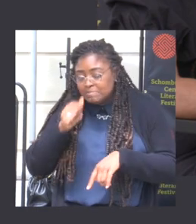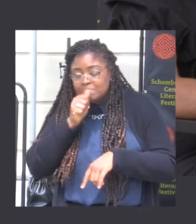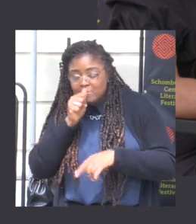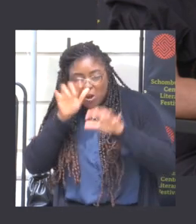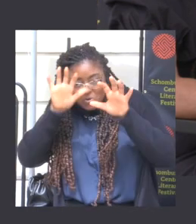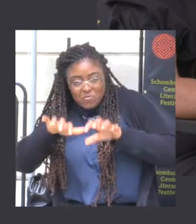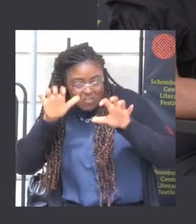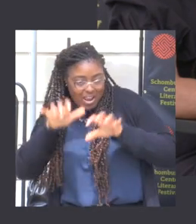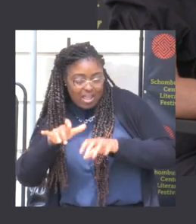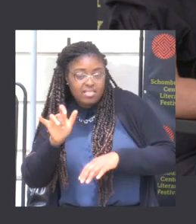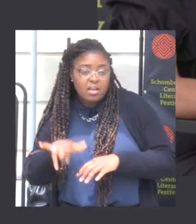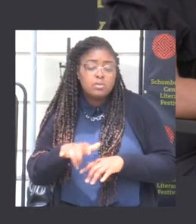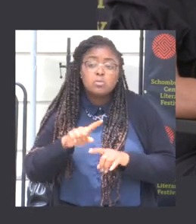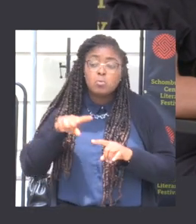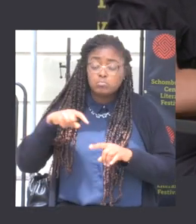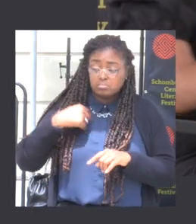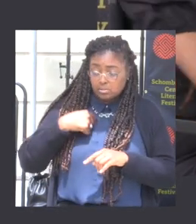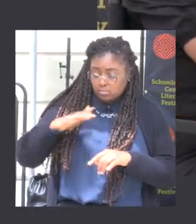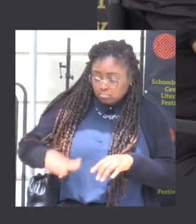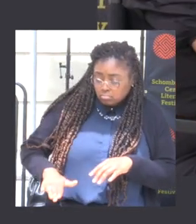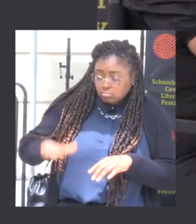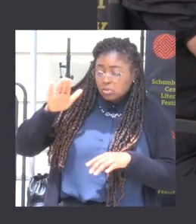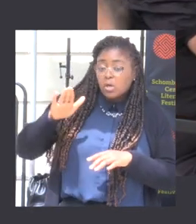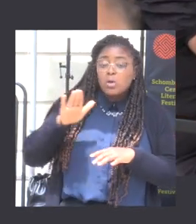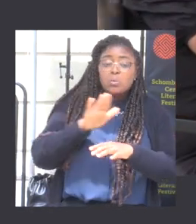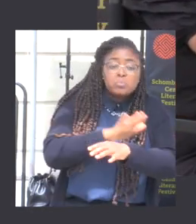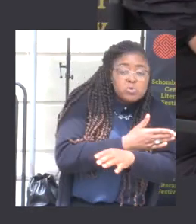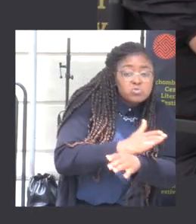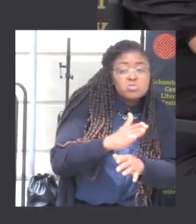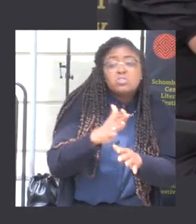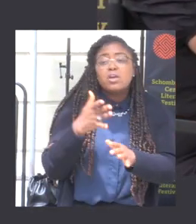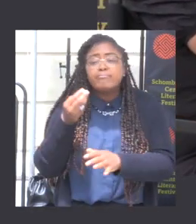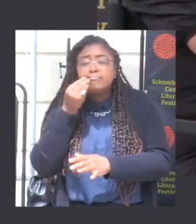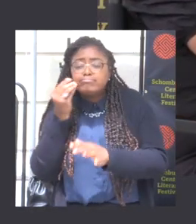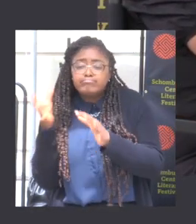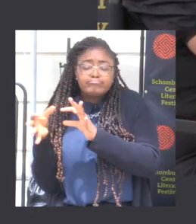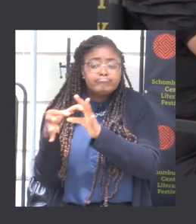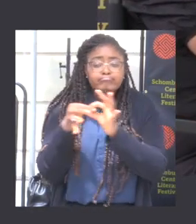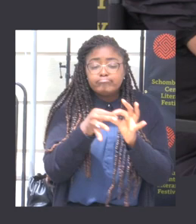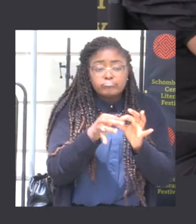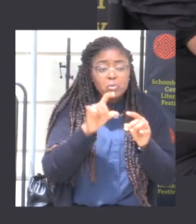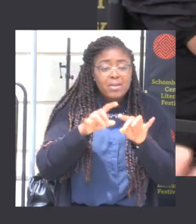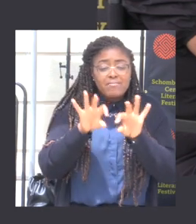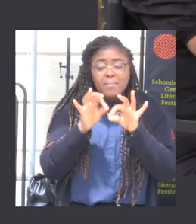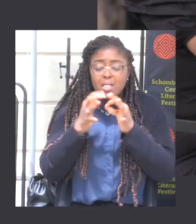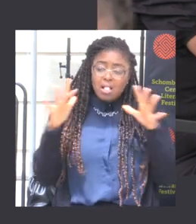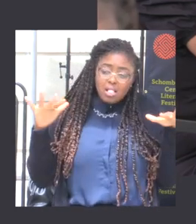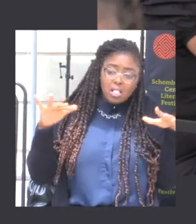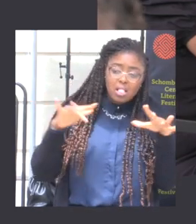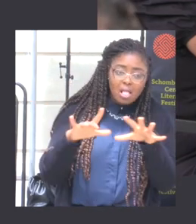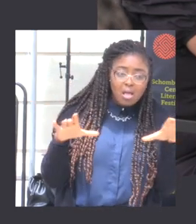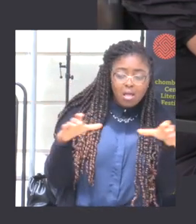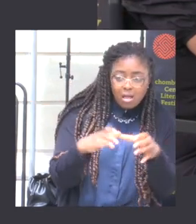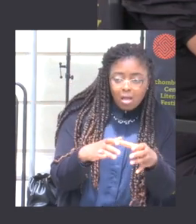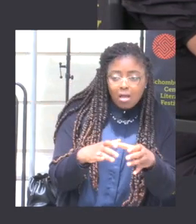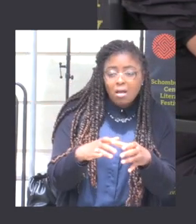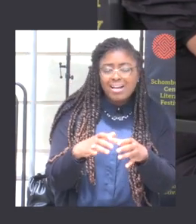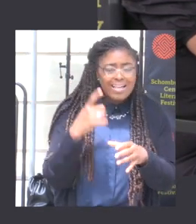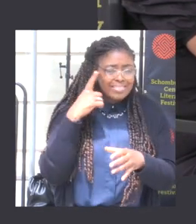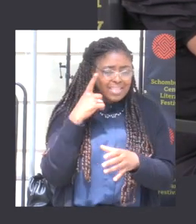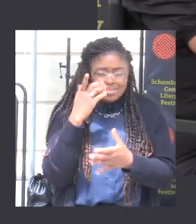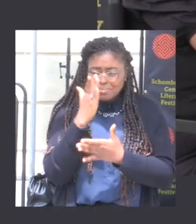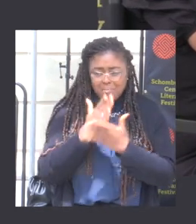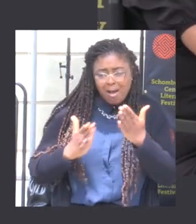and food were always intertwined. When we had family gatherings, and I think this is something that's like a part of a lot of black families. When you